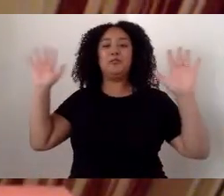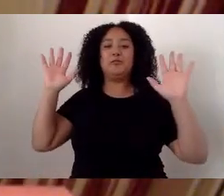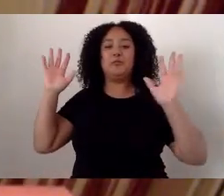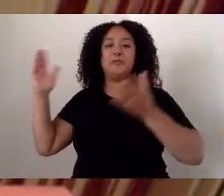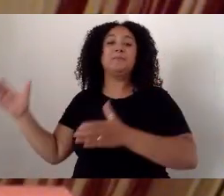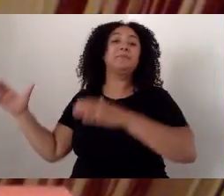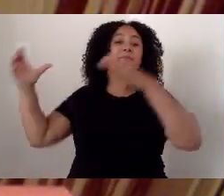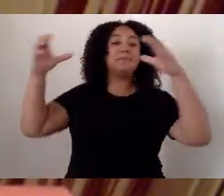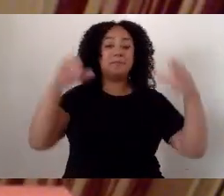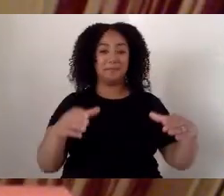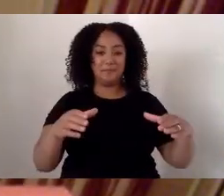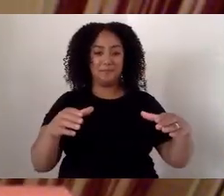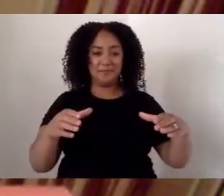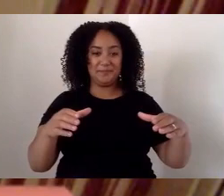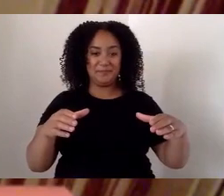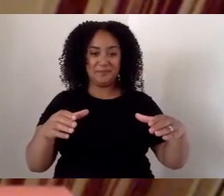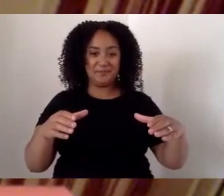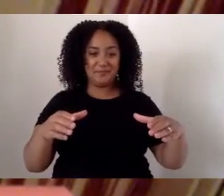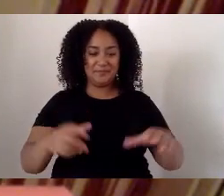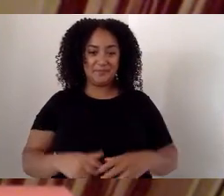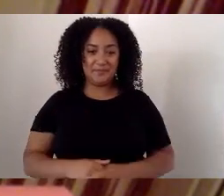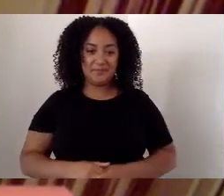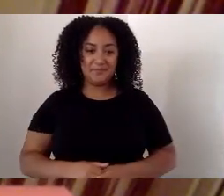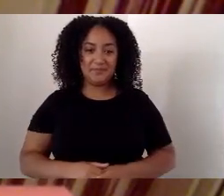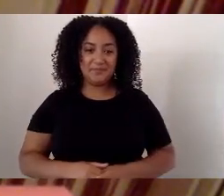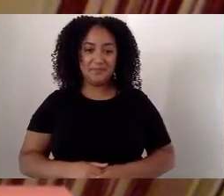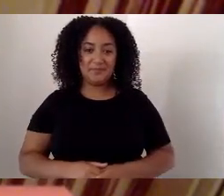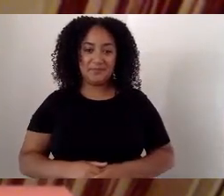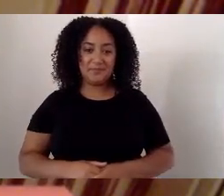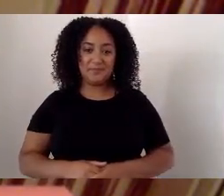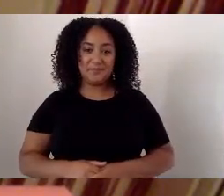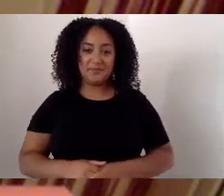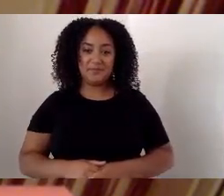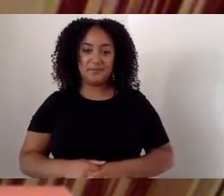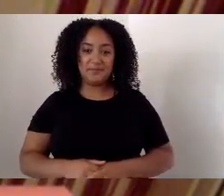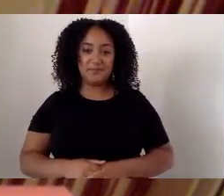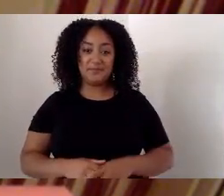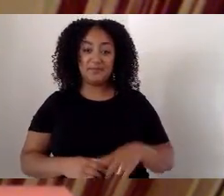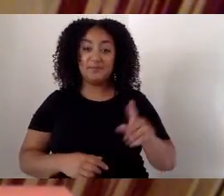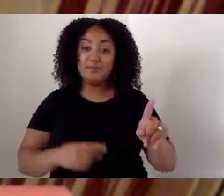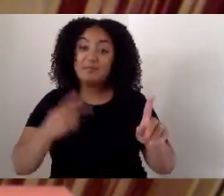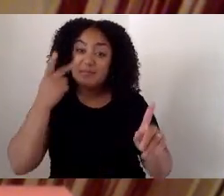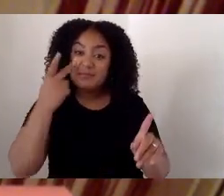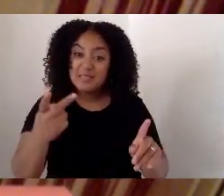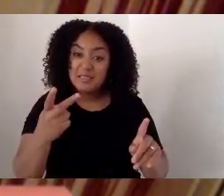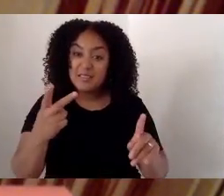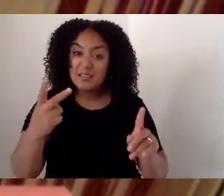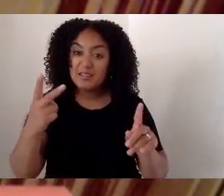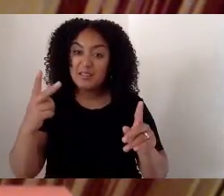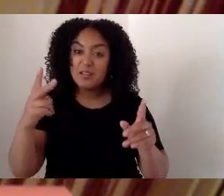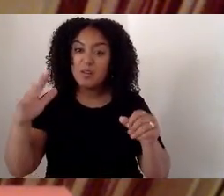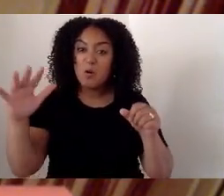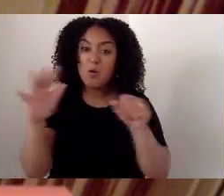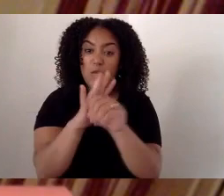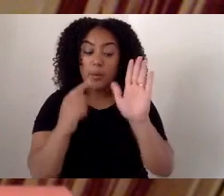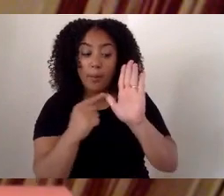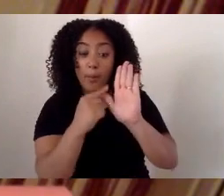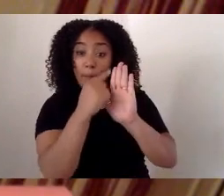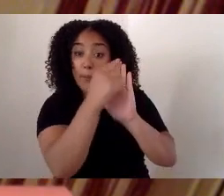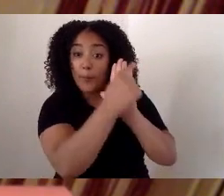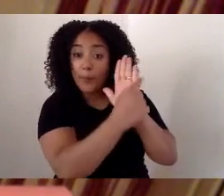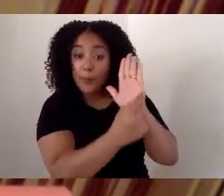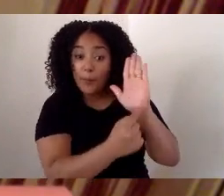right here. So if you see here, I've glued this fabric all the way around the